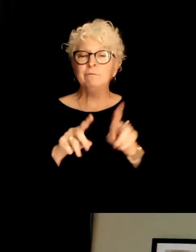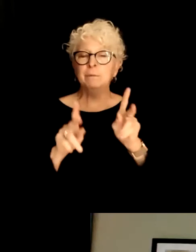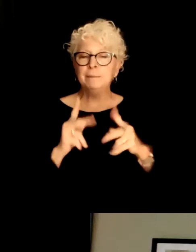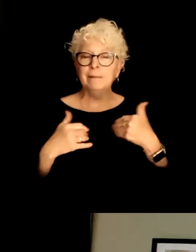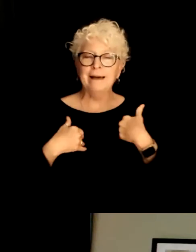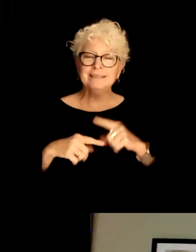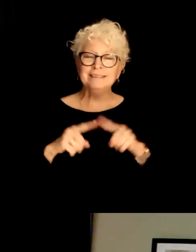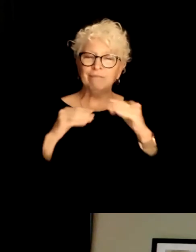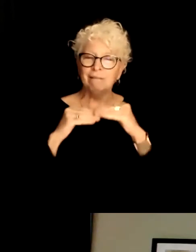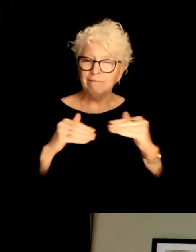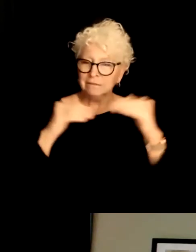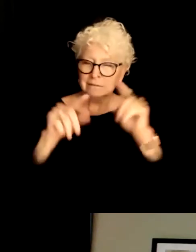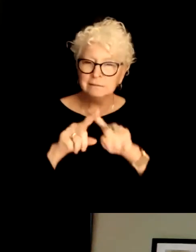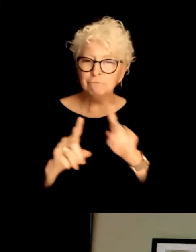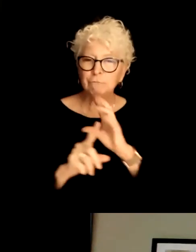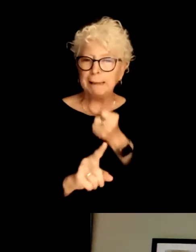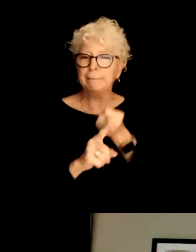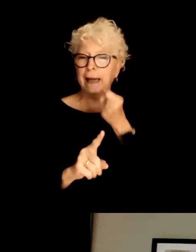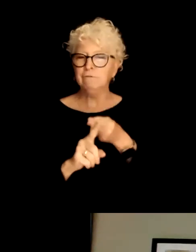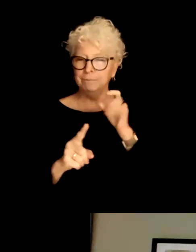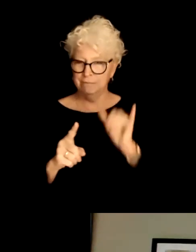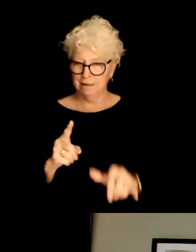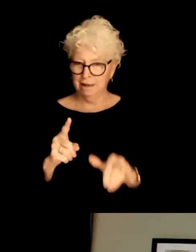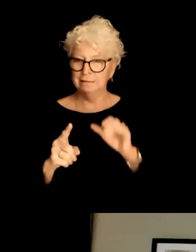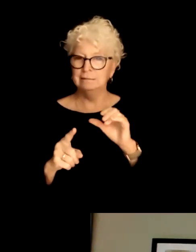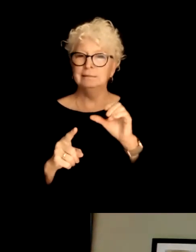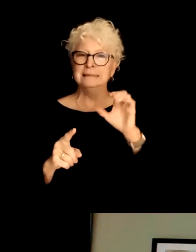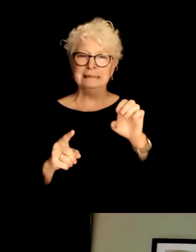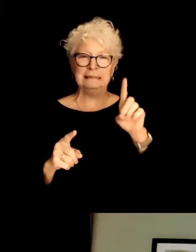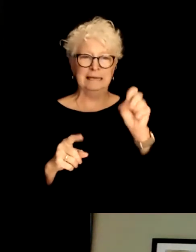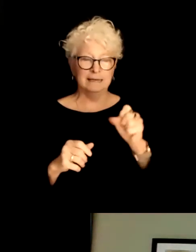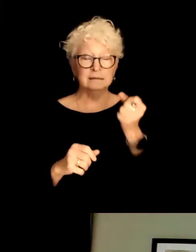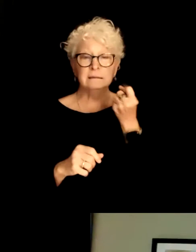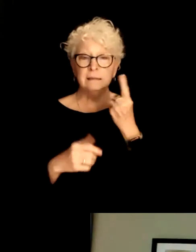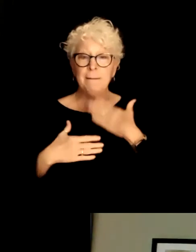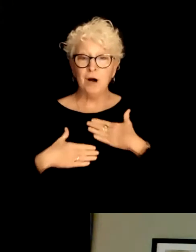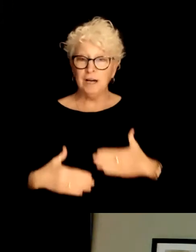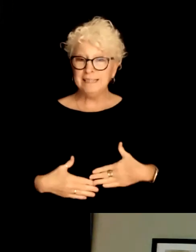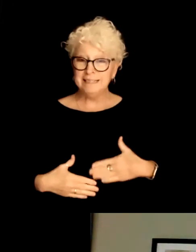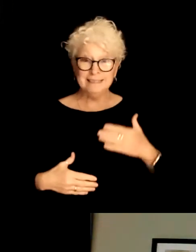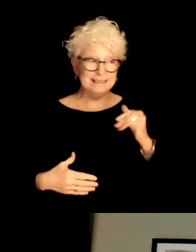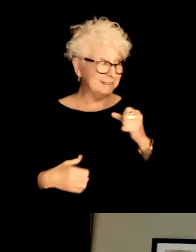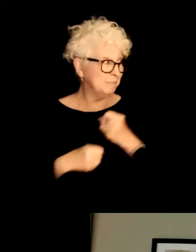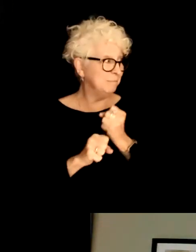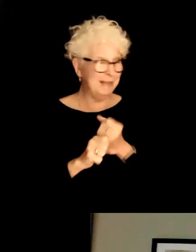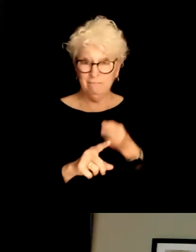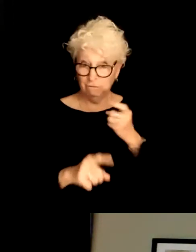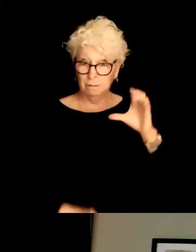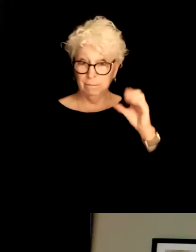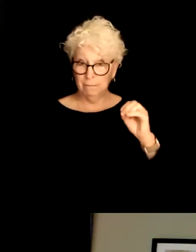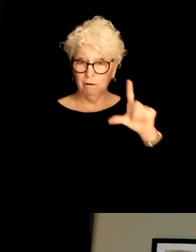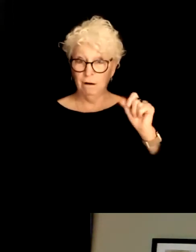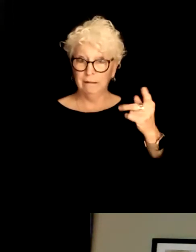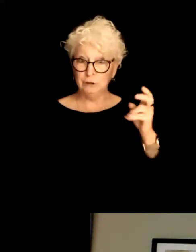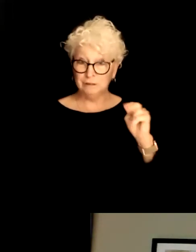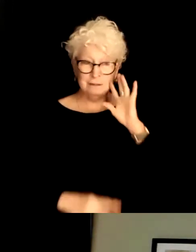impacted. And also because it's collagen and our whole bodies are made of collagen, everything is made of collagen,